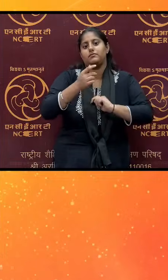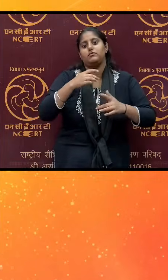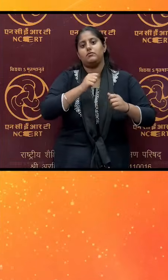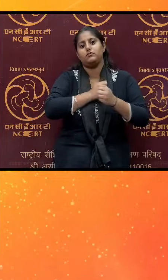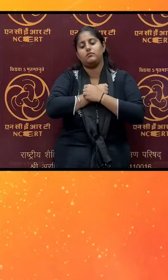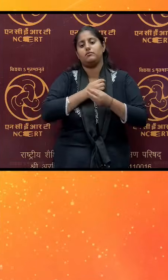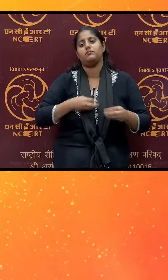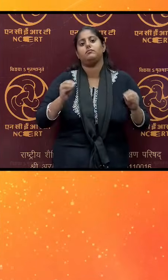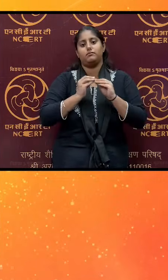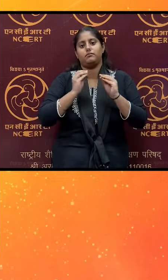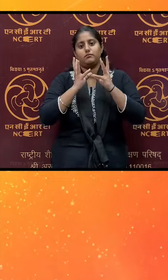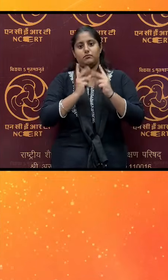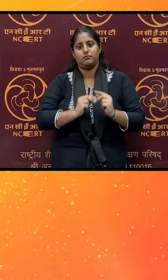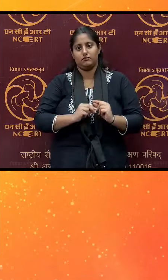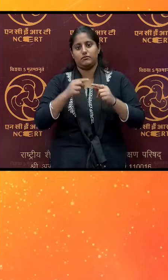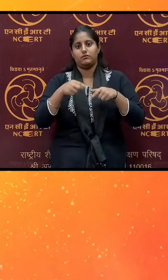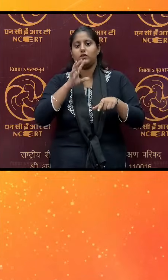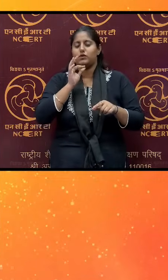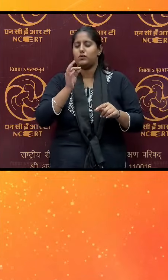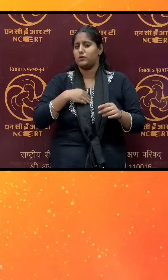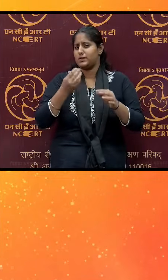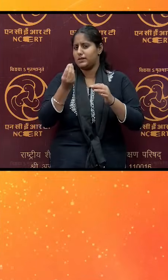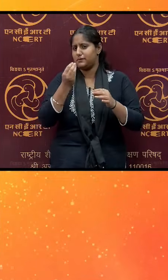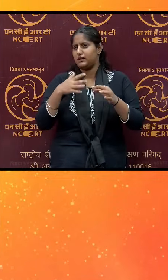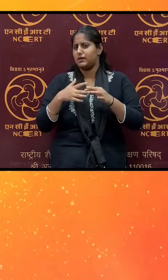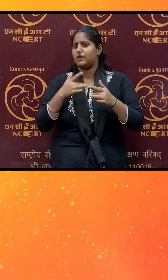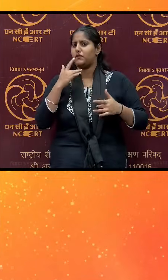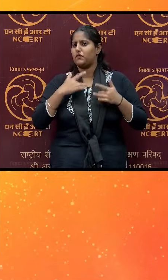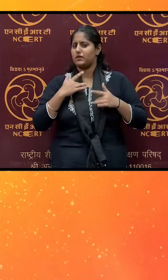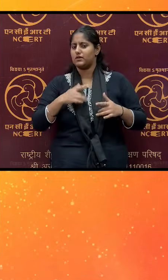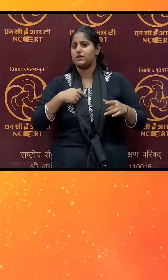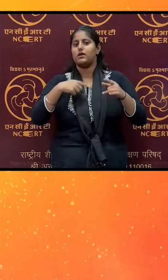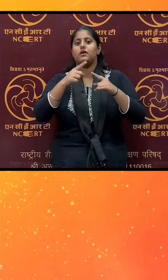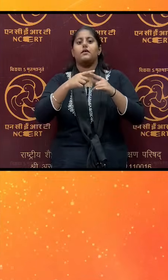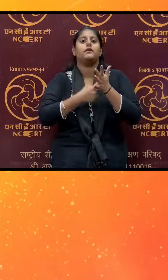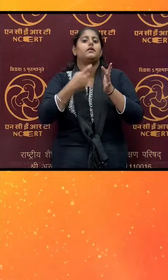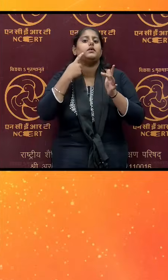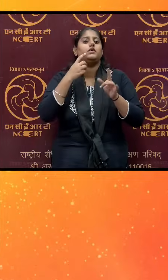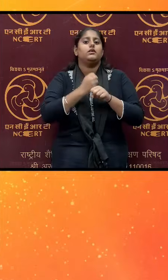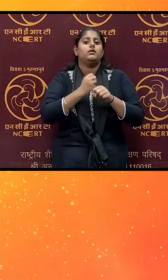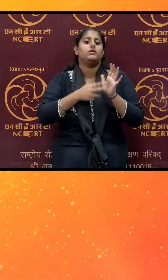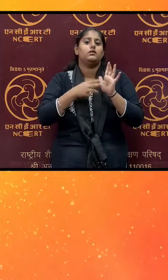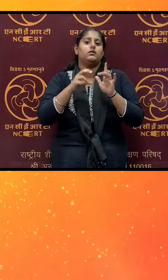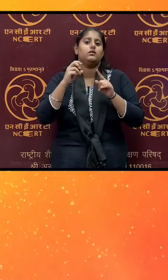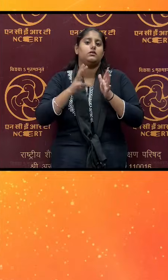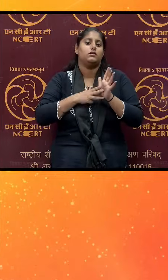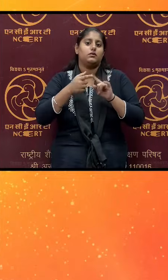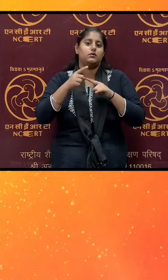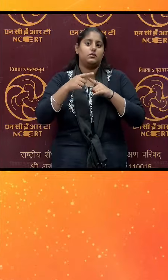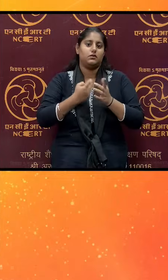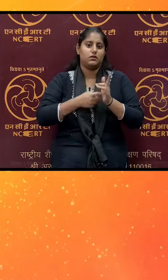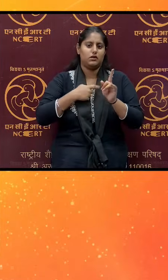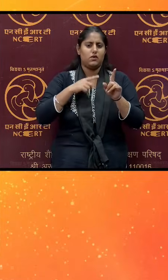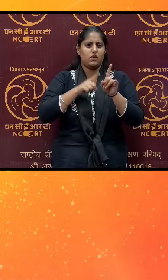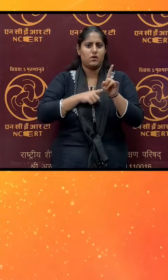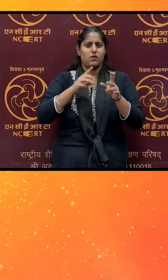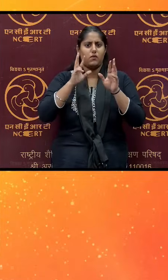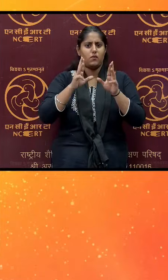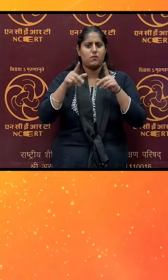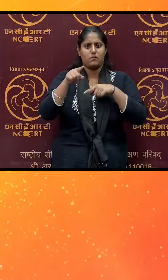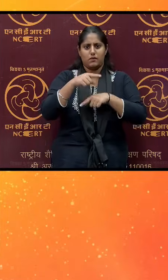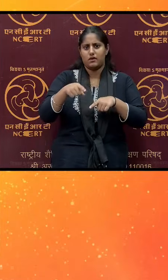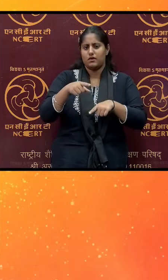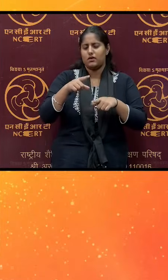very interesting, as today's topic is about trigonometry. So I'm sure, that much sure, that it is like